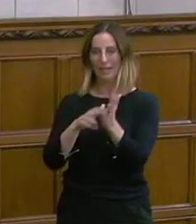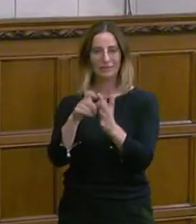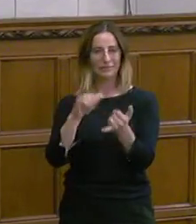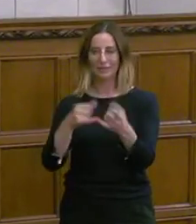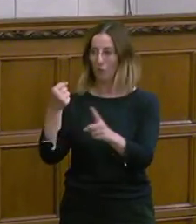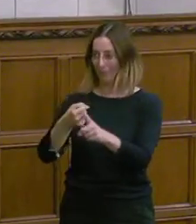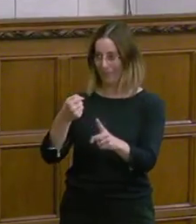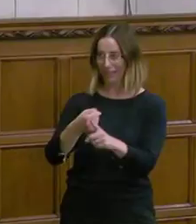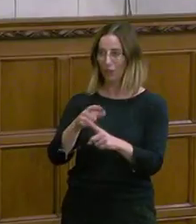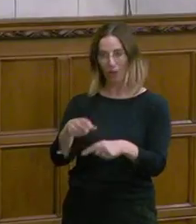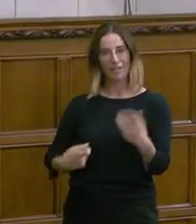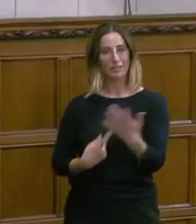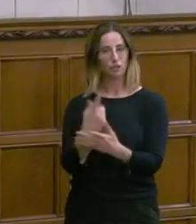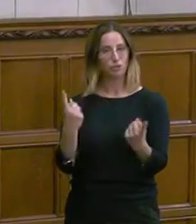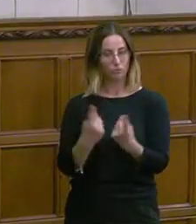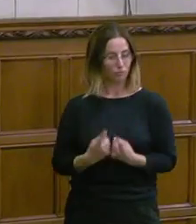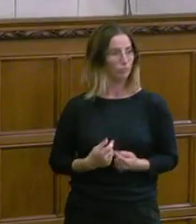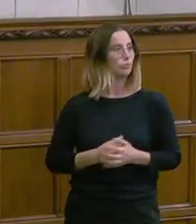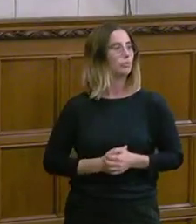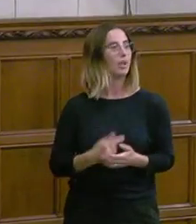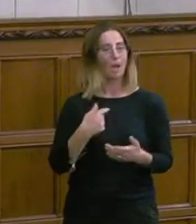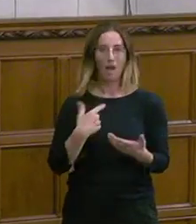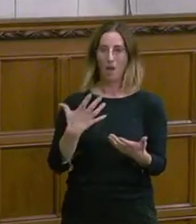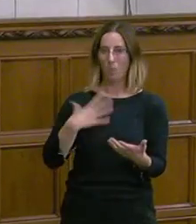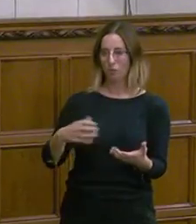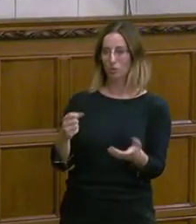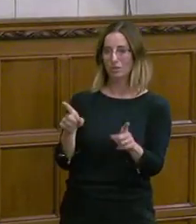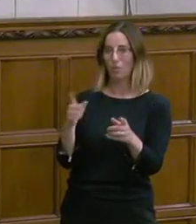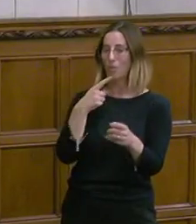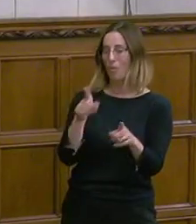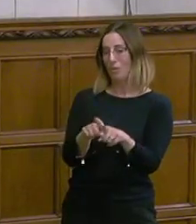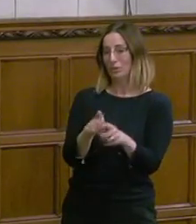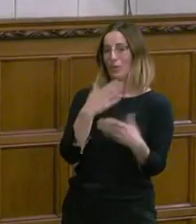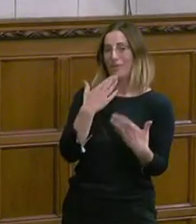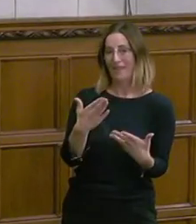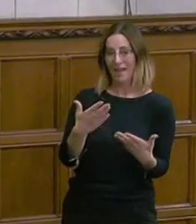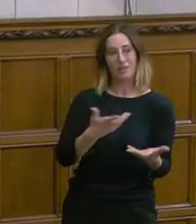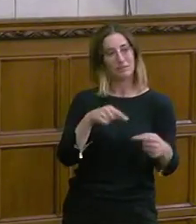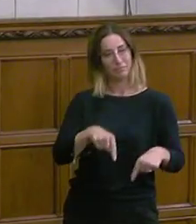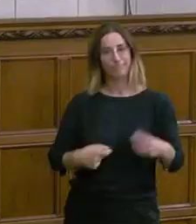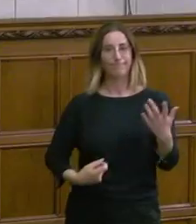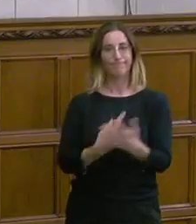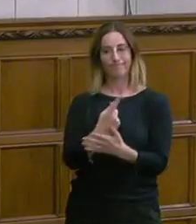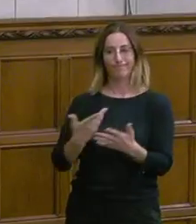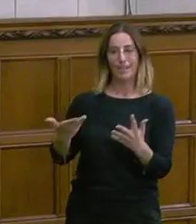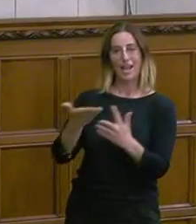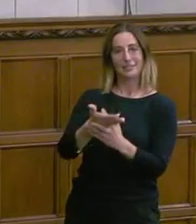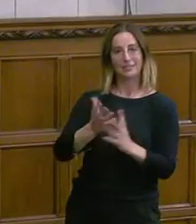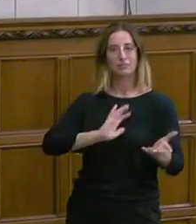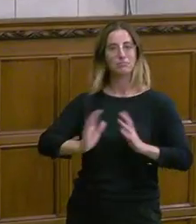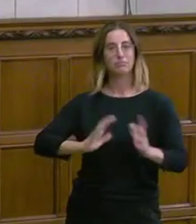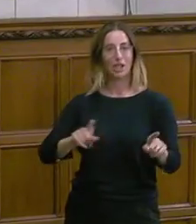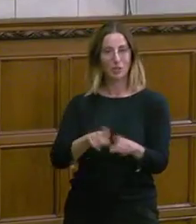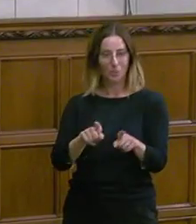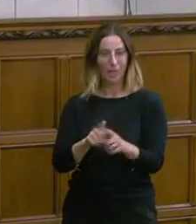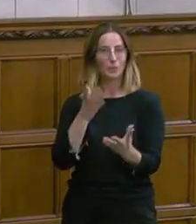Now, I'd also like to welcome the fact that the House has made suitable accommodation and made this accessible for everyone today, and I welcome everyone who's here